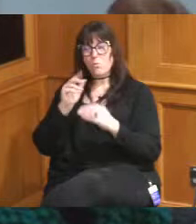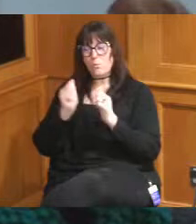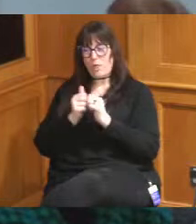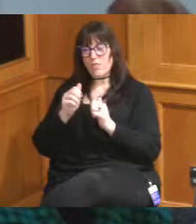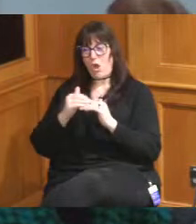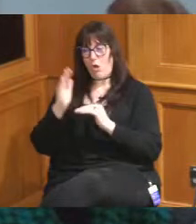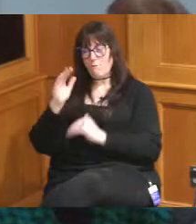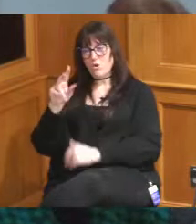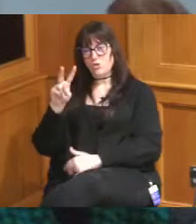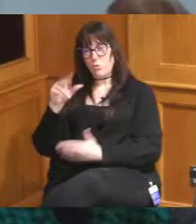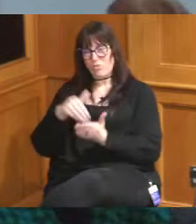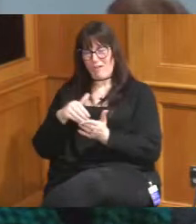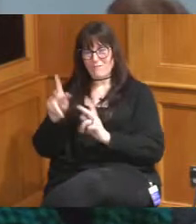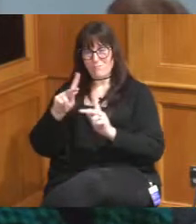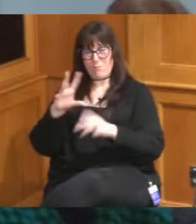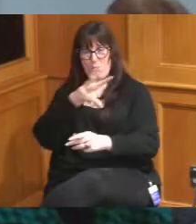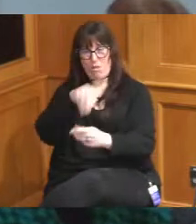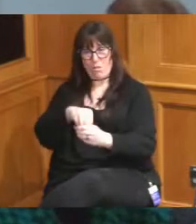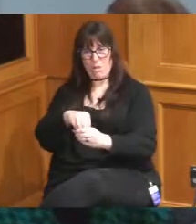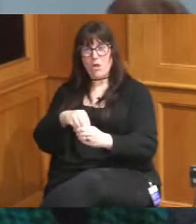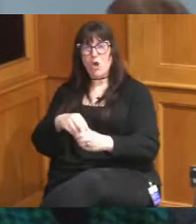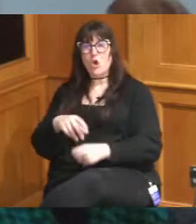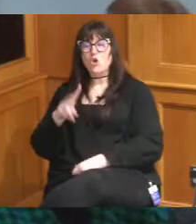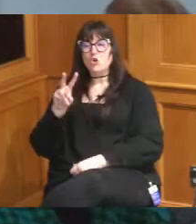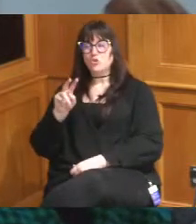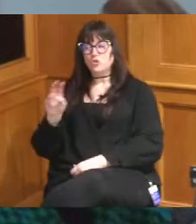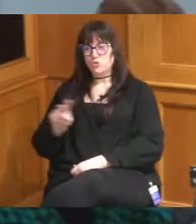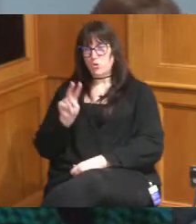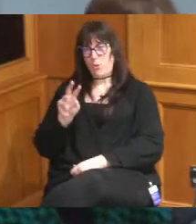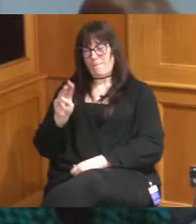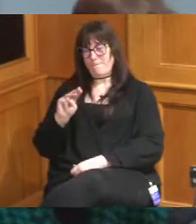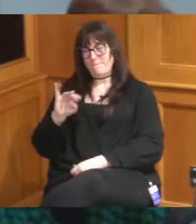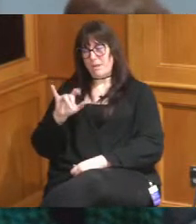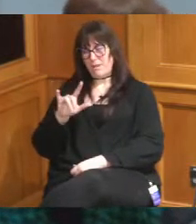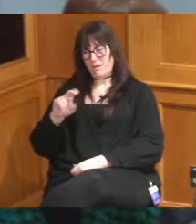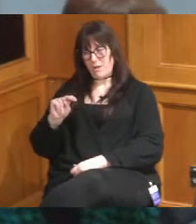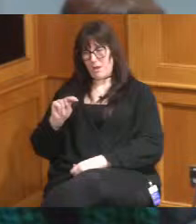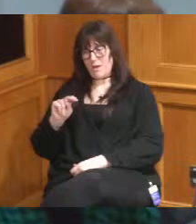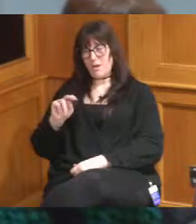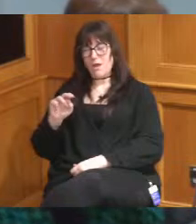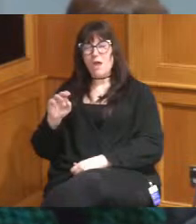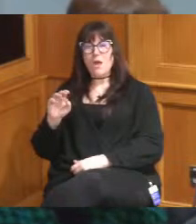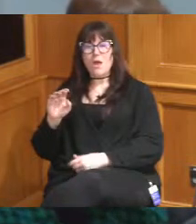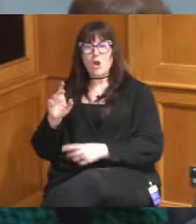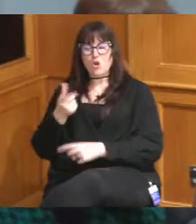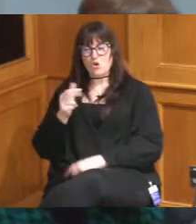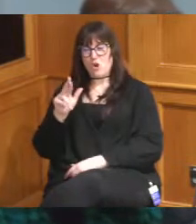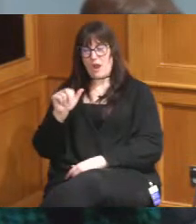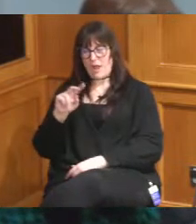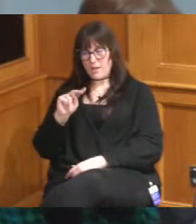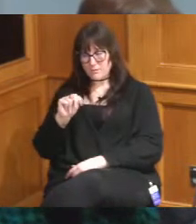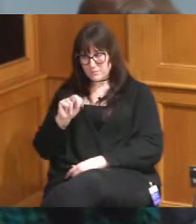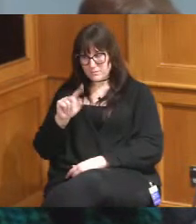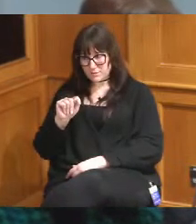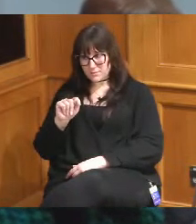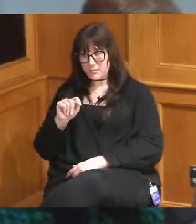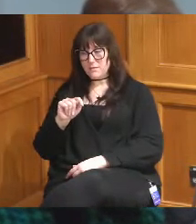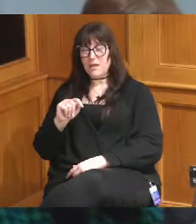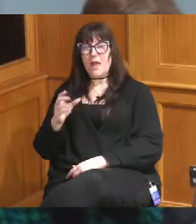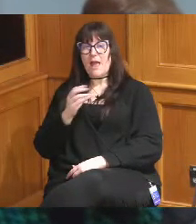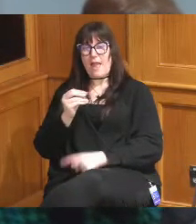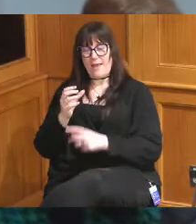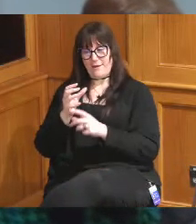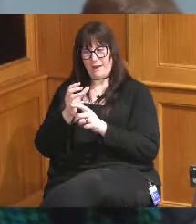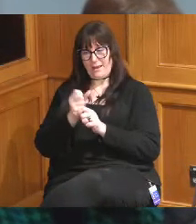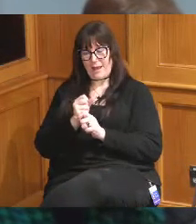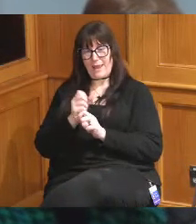$2.7 million in federal grant funding, modernizing drug treatment and recovery court legislation, and obtaining